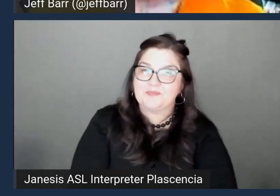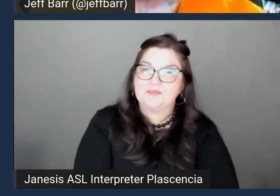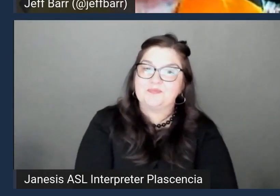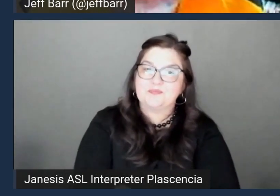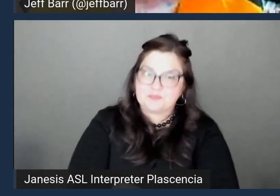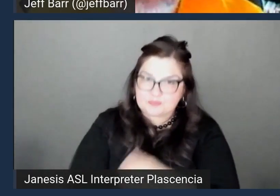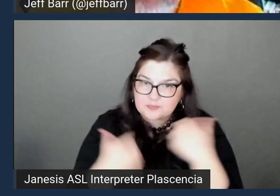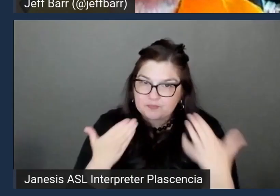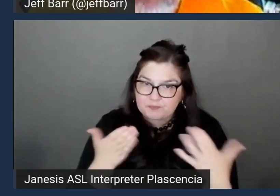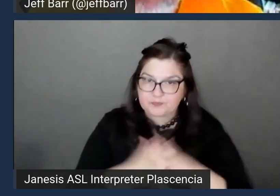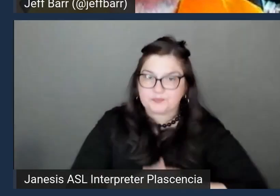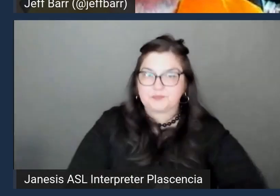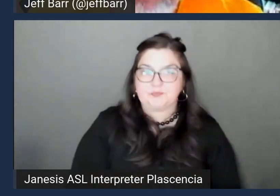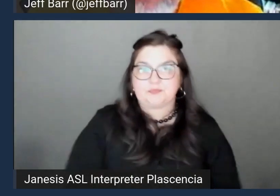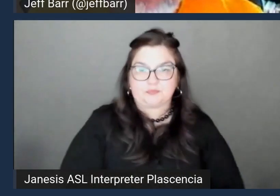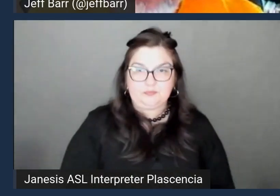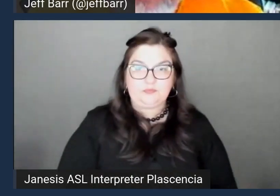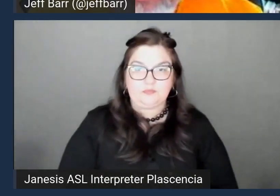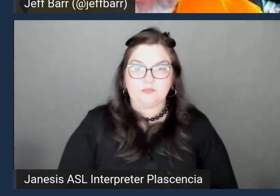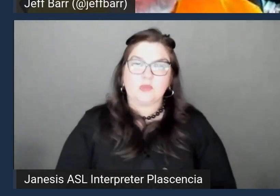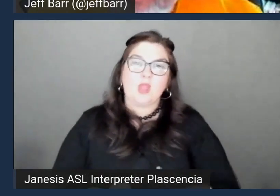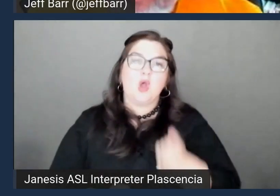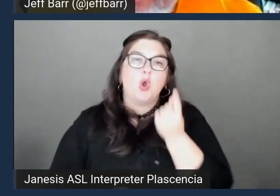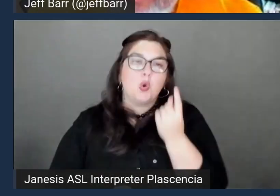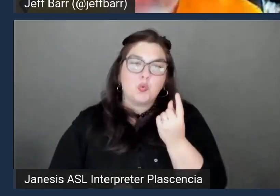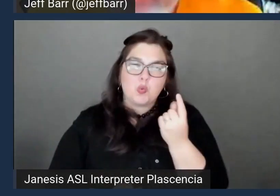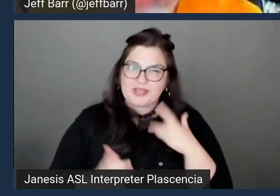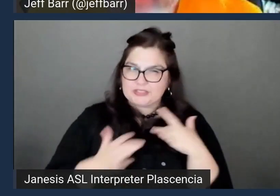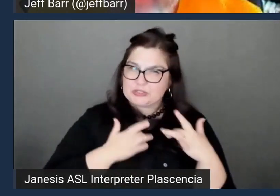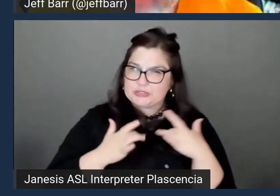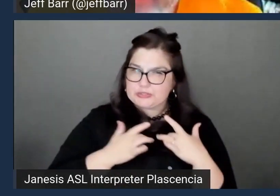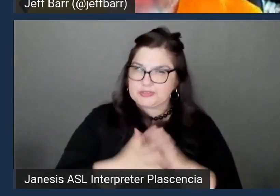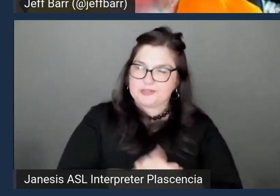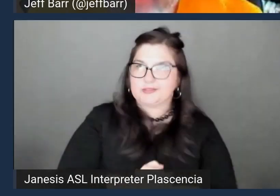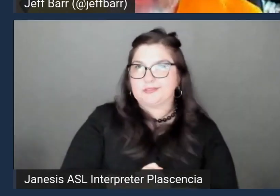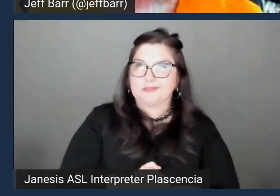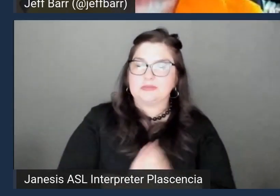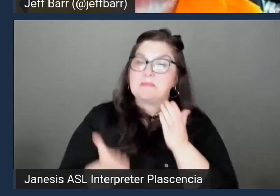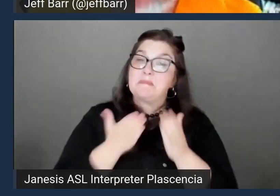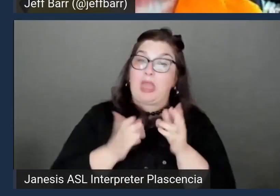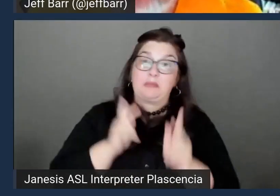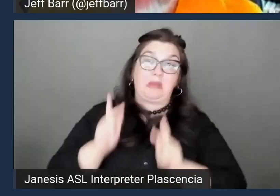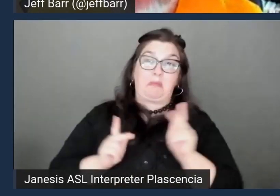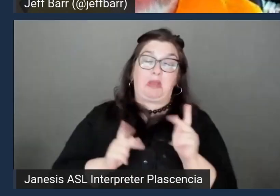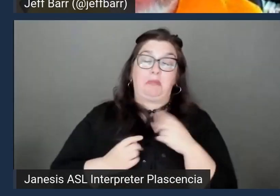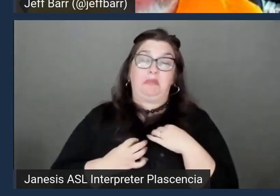So one concern that I think people might have is that